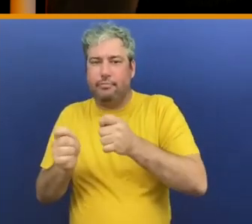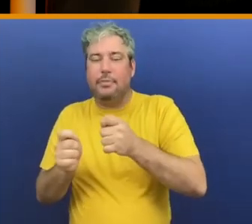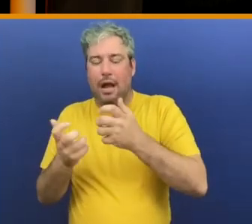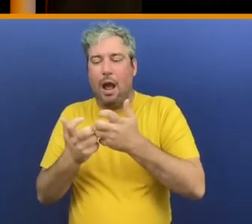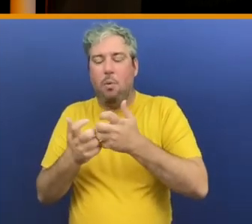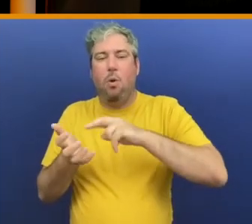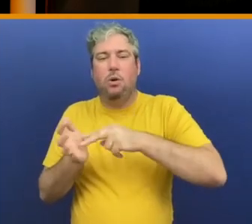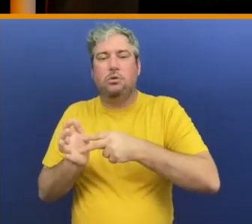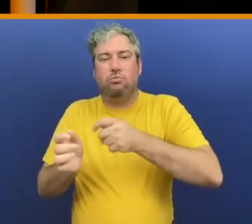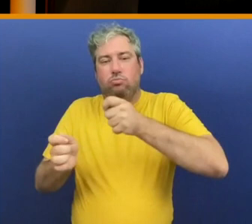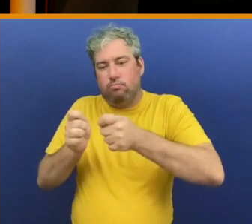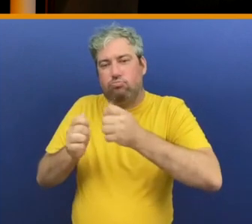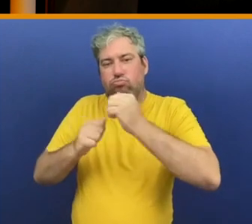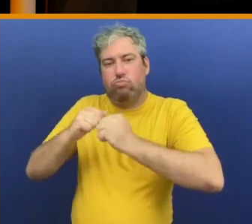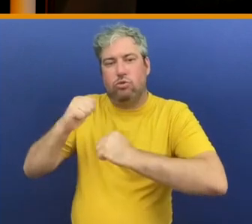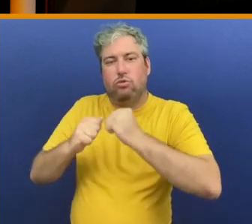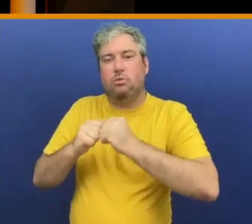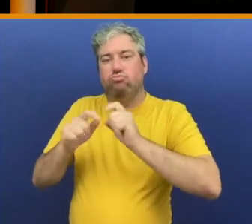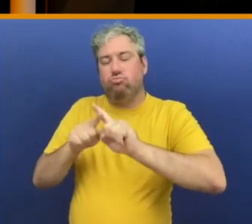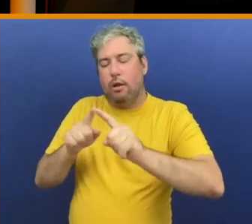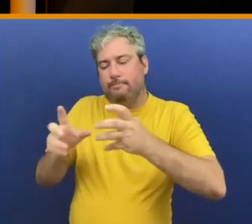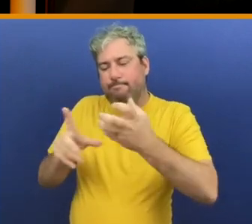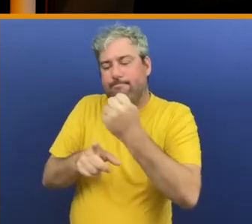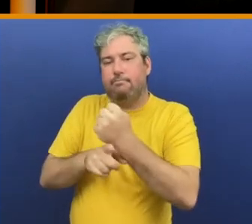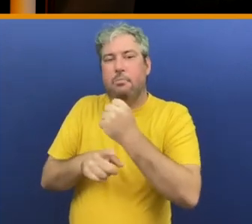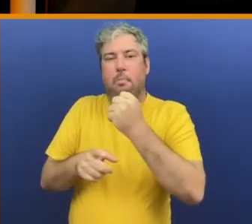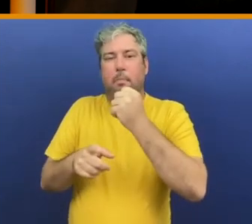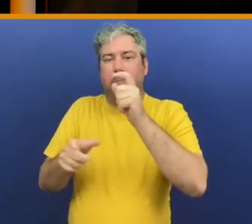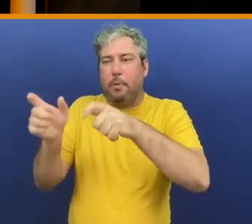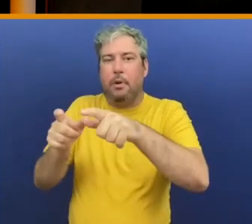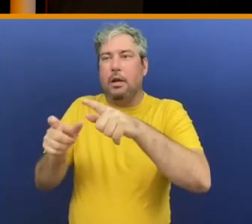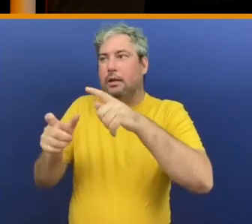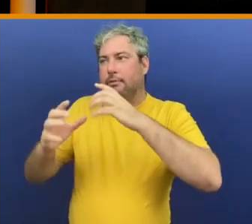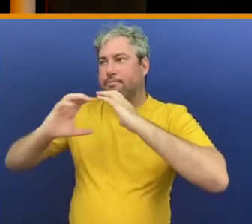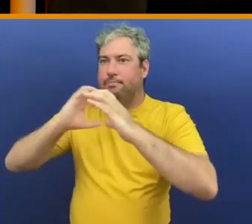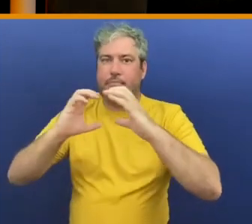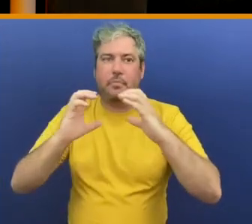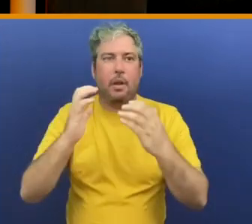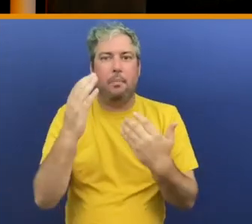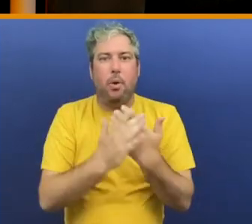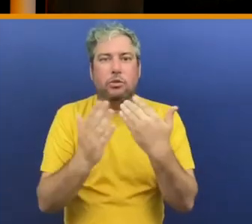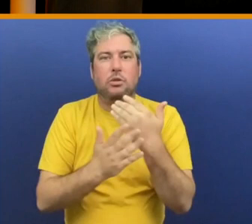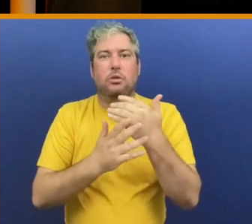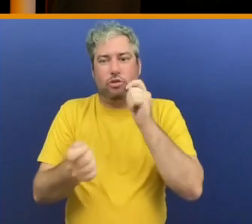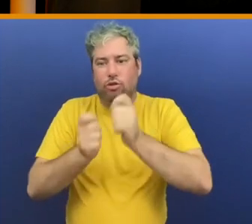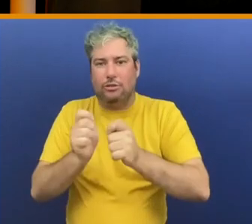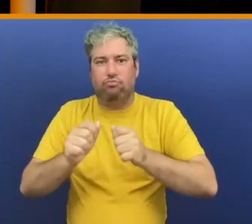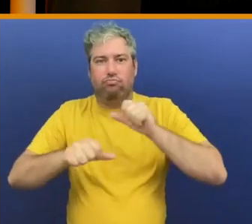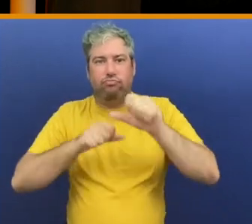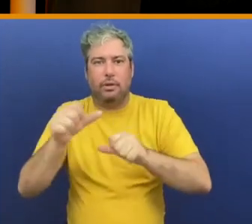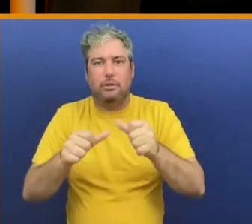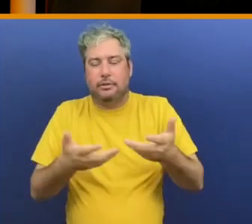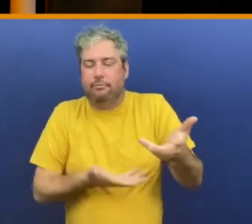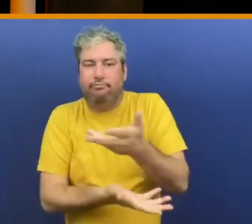modern communication skills, and changing the processes by which they operate, all with the simple goal of putting their customers at the heart.